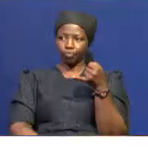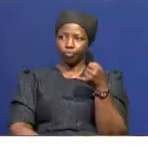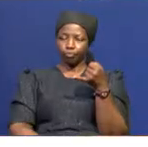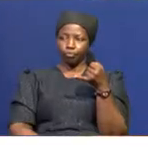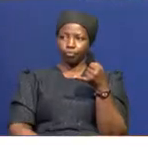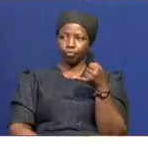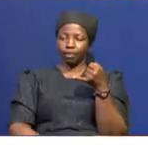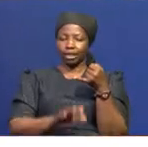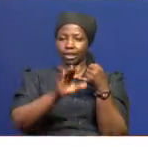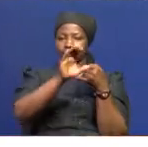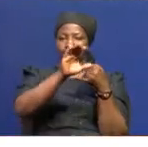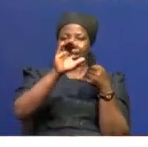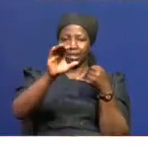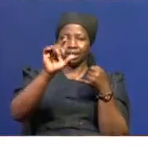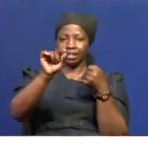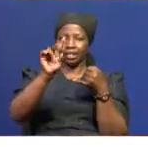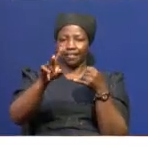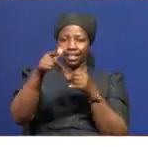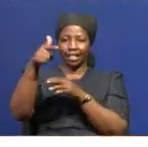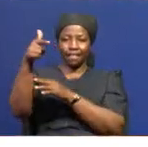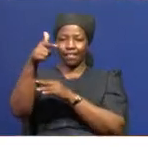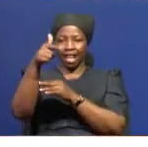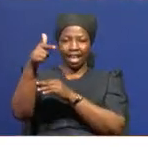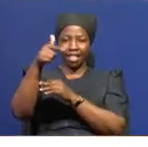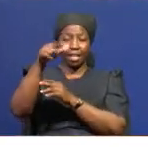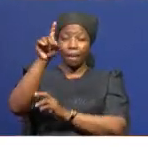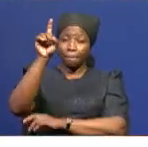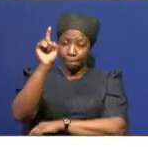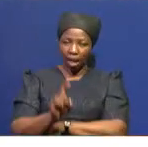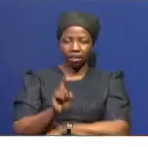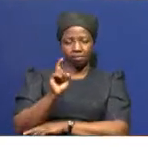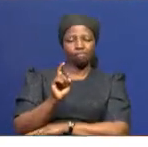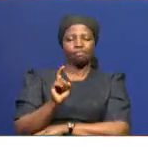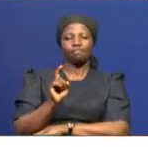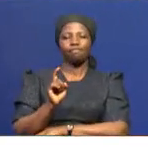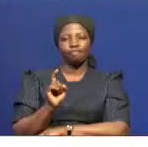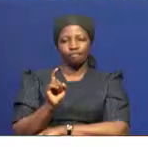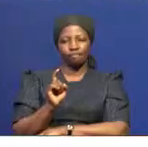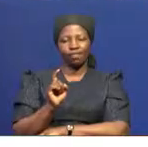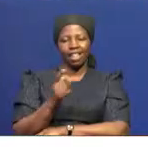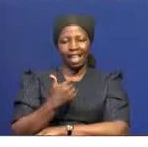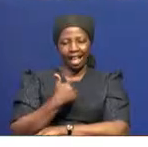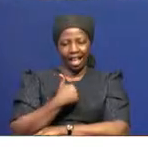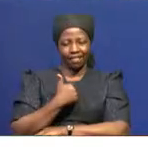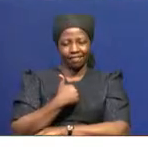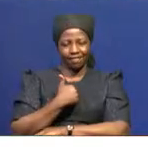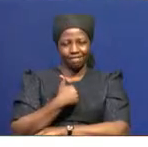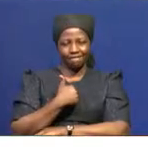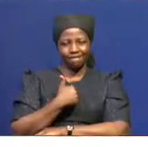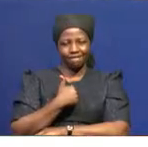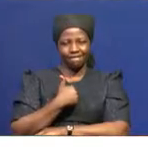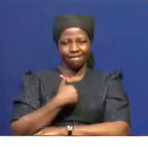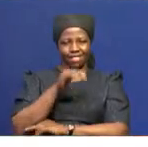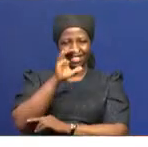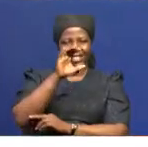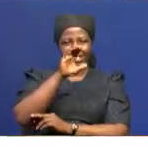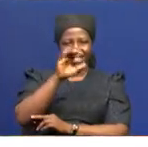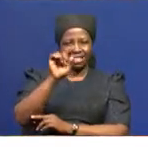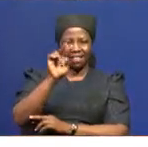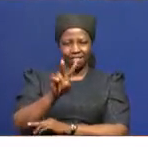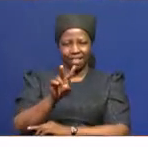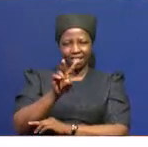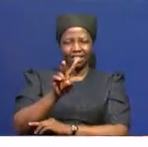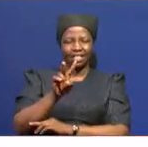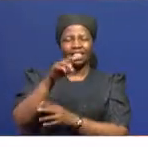on CCTV surveillance, it shall be mandatory to equip police stations with CCTV